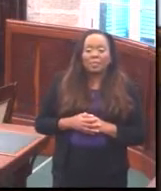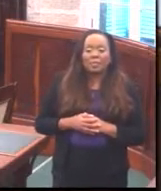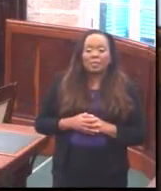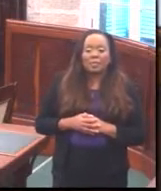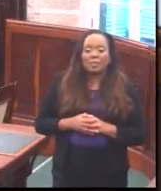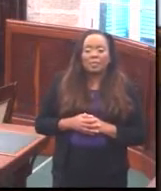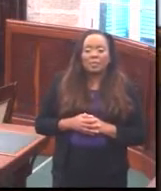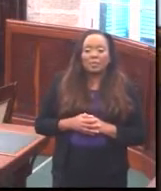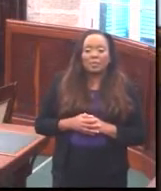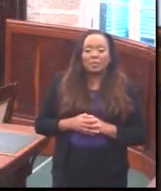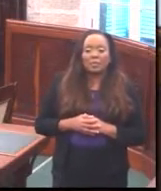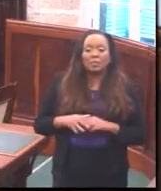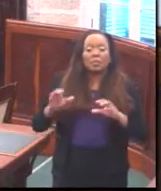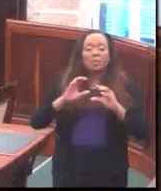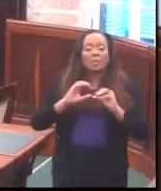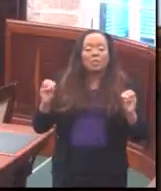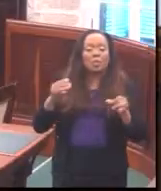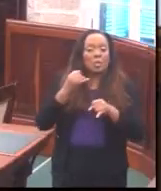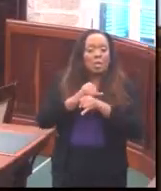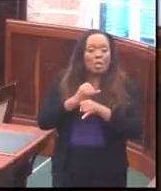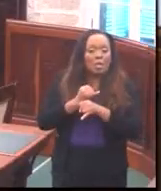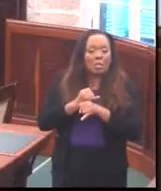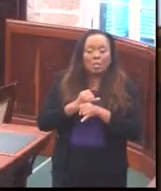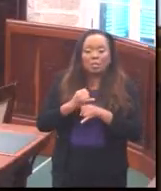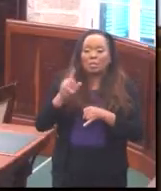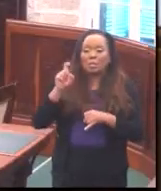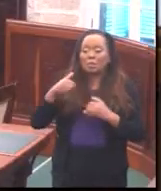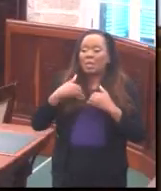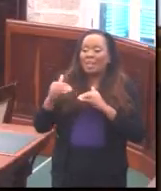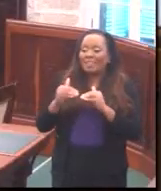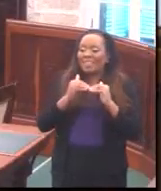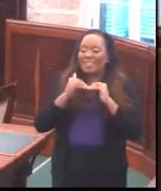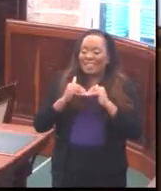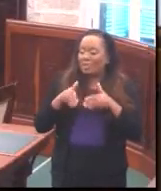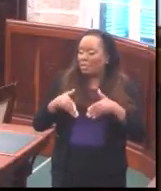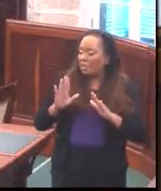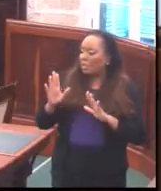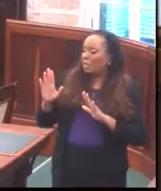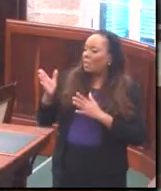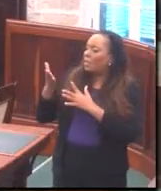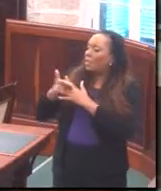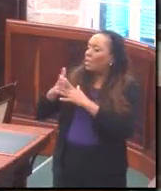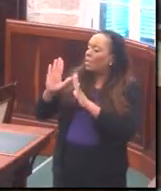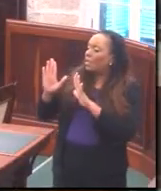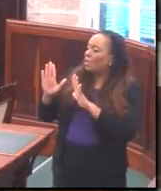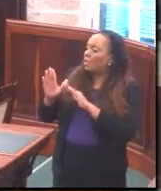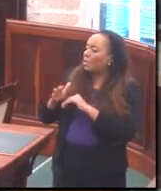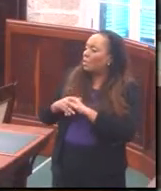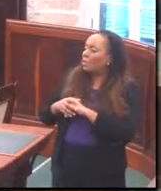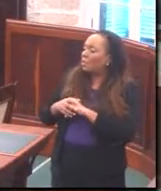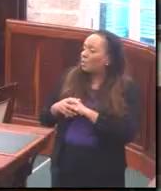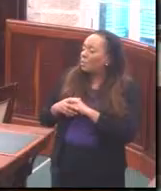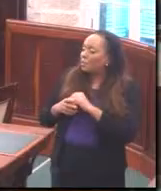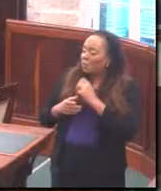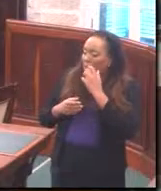must have equal and concurrent jurisdiction with a court. Honourable Member. Beg your pardon, sir? Honourable Member, this